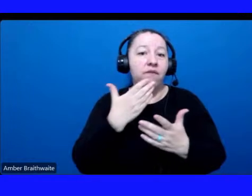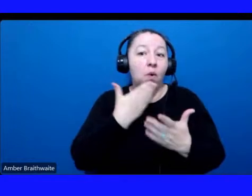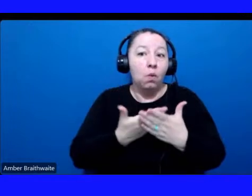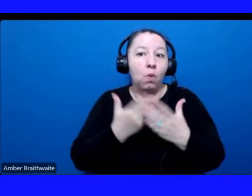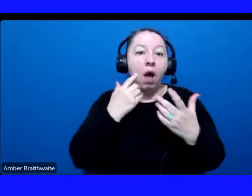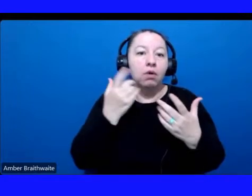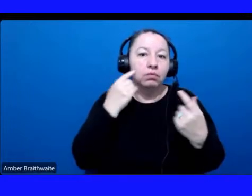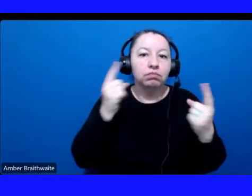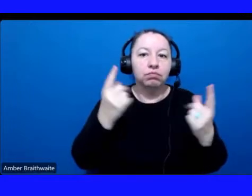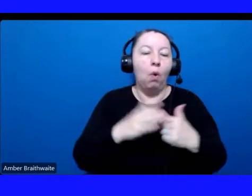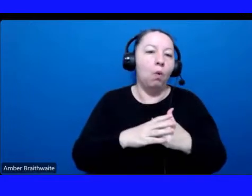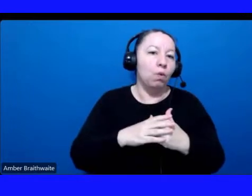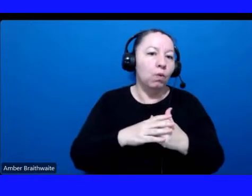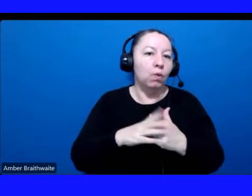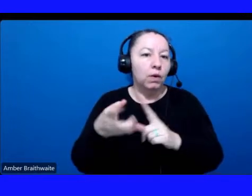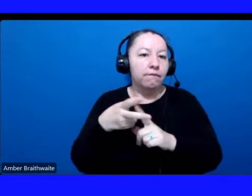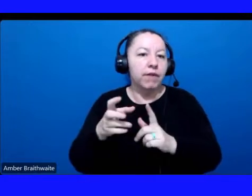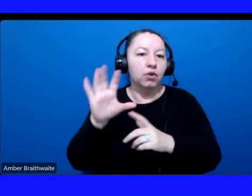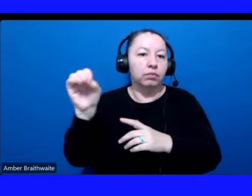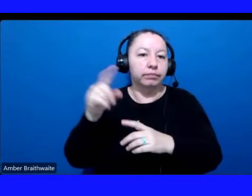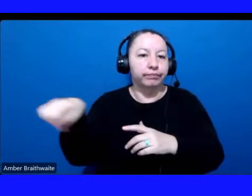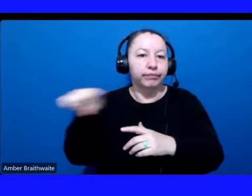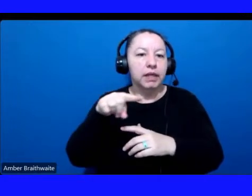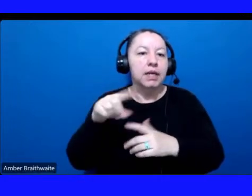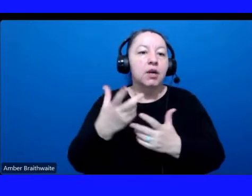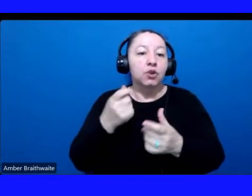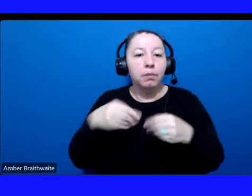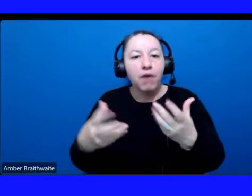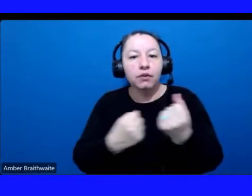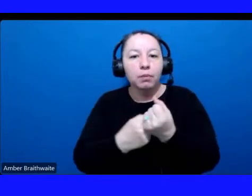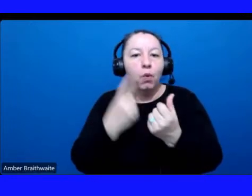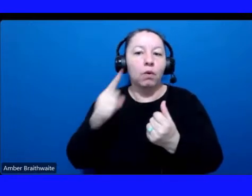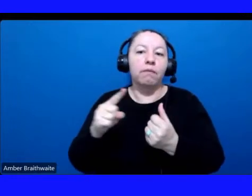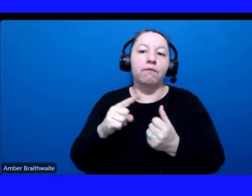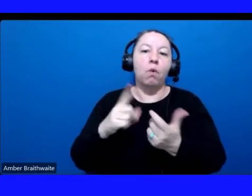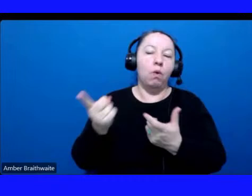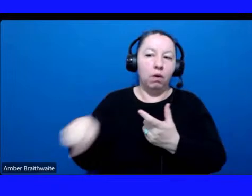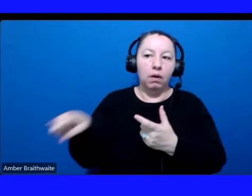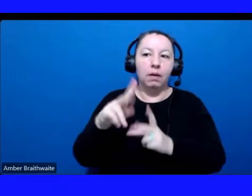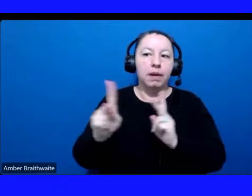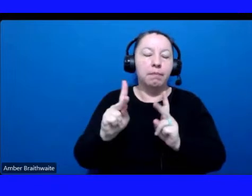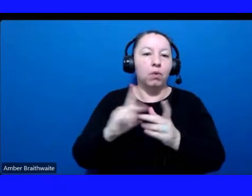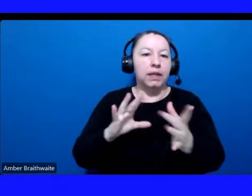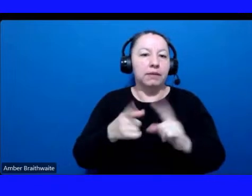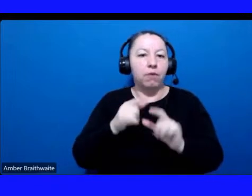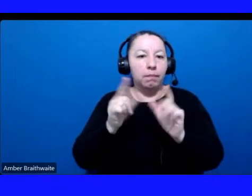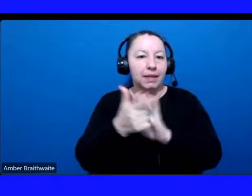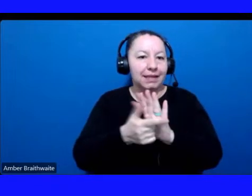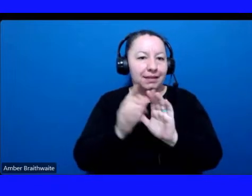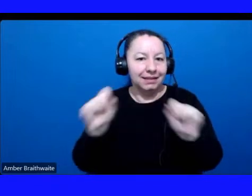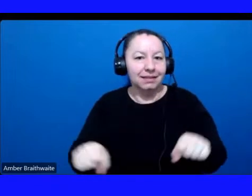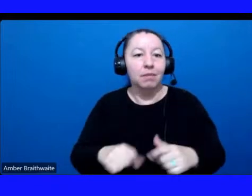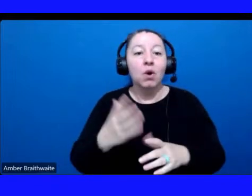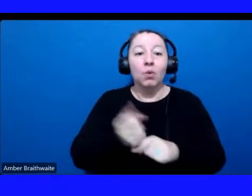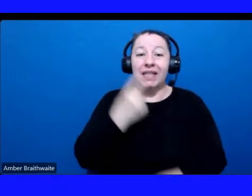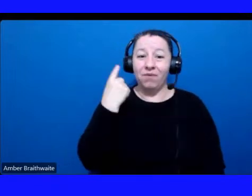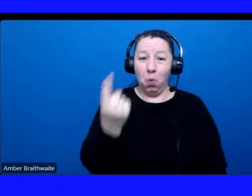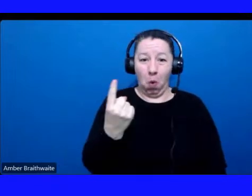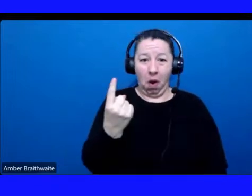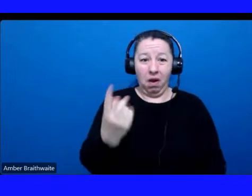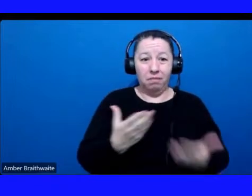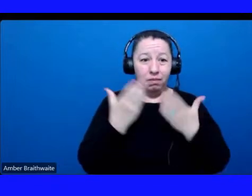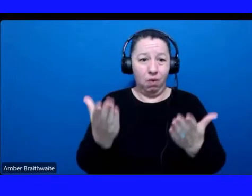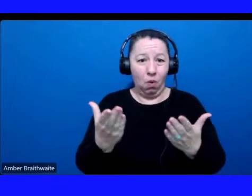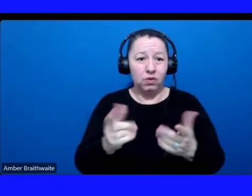have significant experience providing services to this patient population, navigating the criminal legal system, and meeting the service and